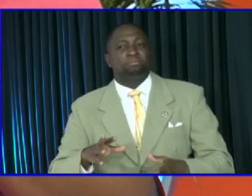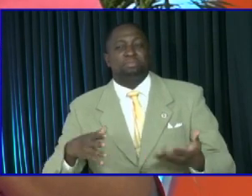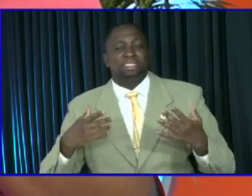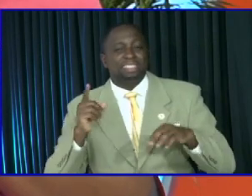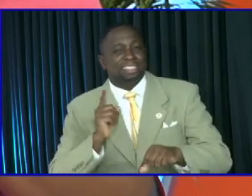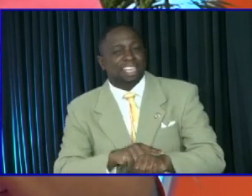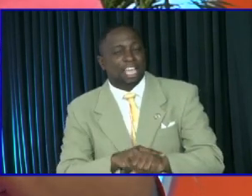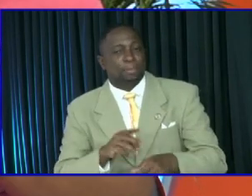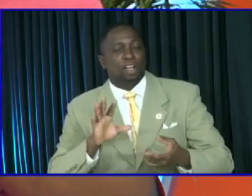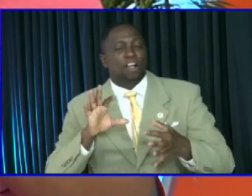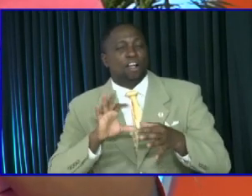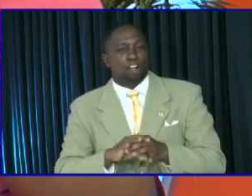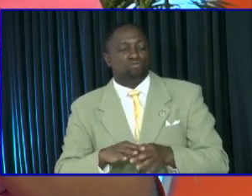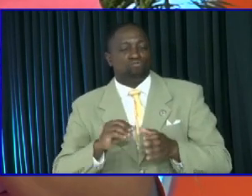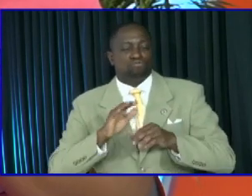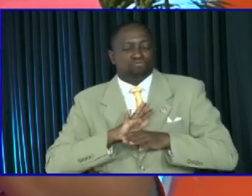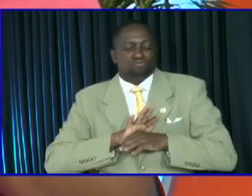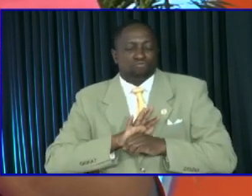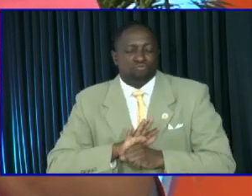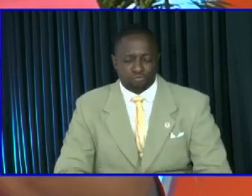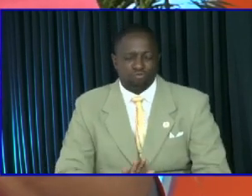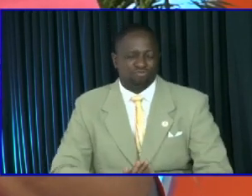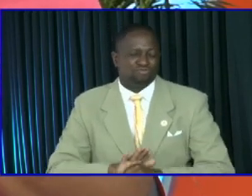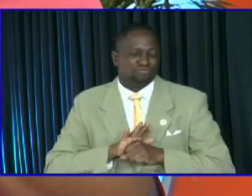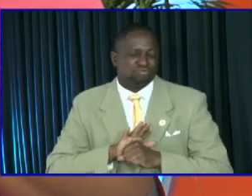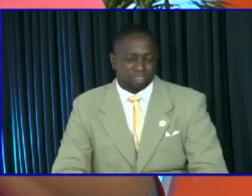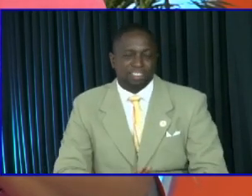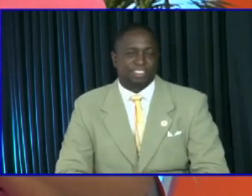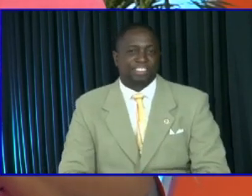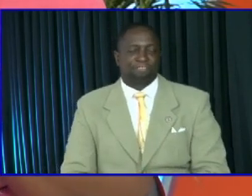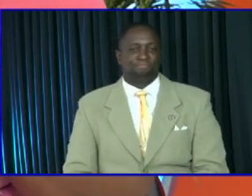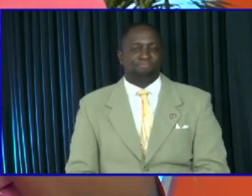was diagnosed as being severely depressed.